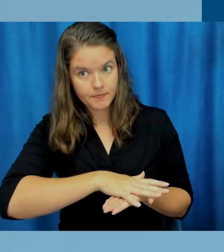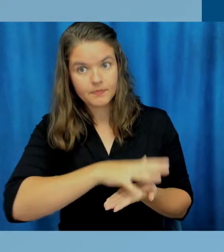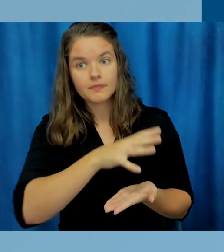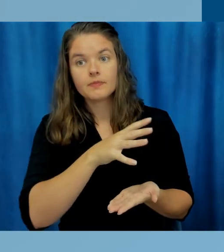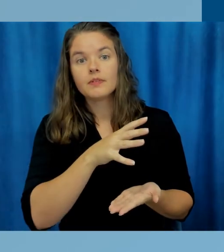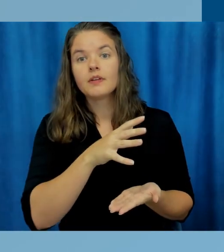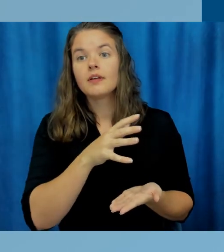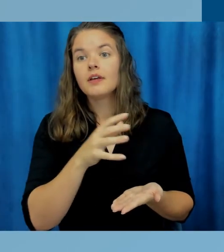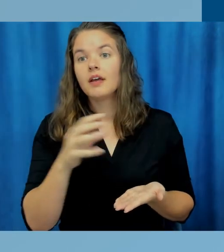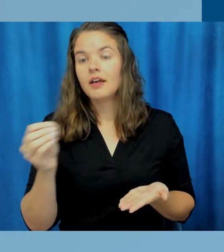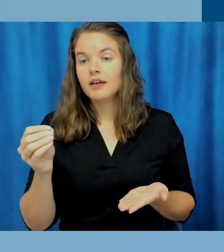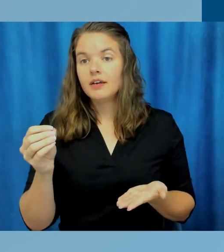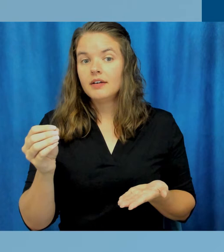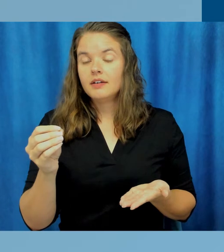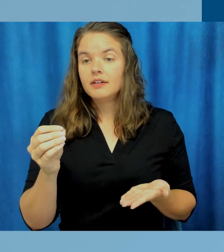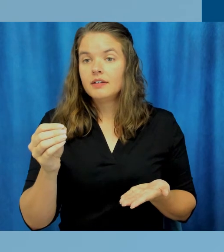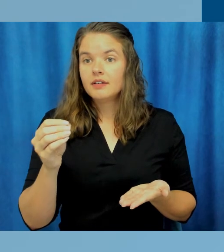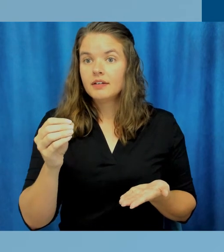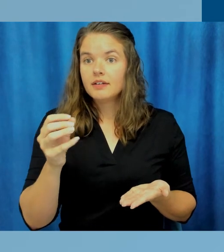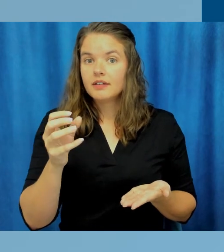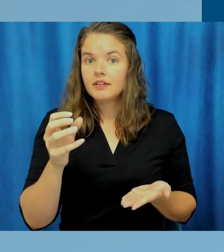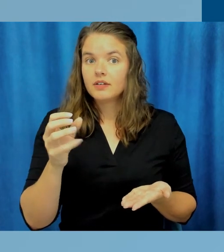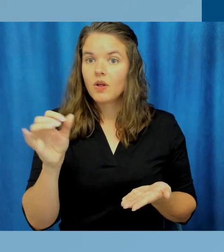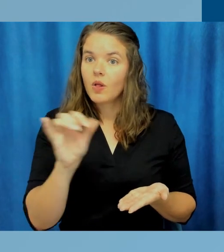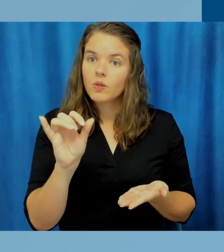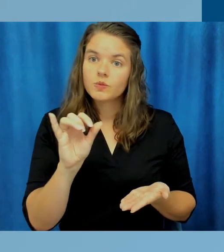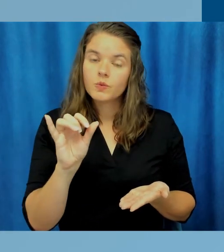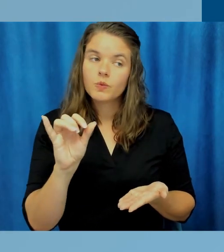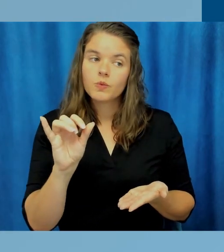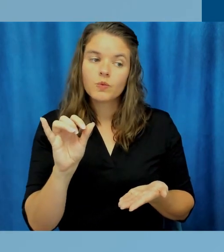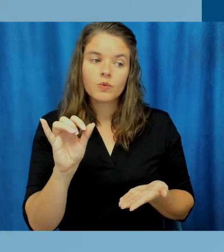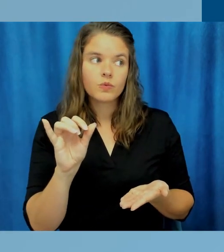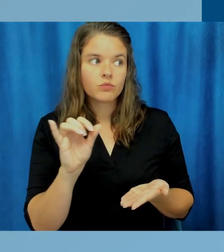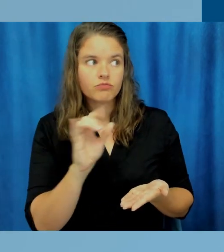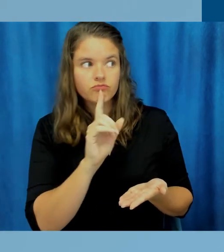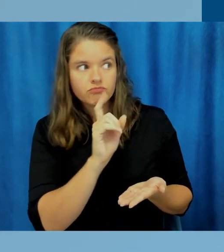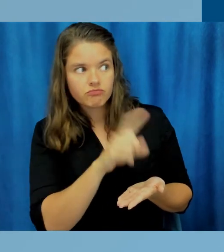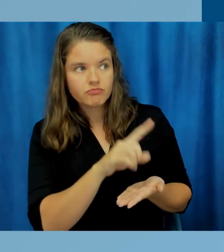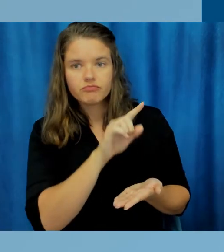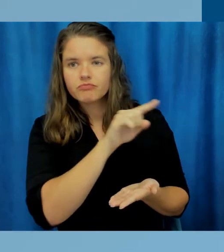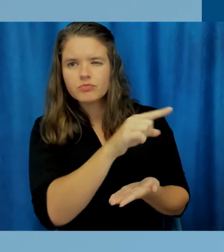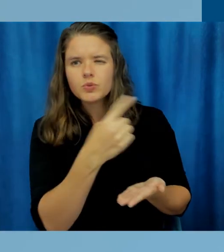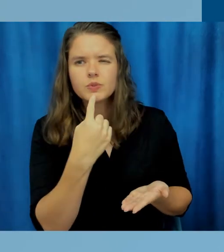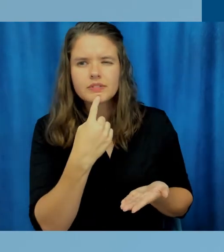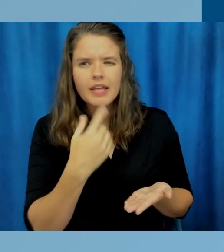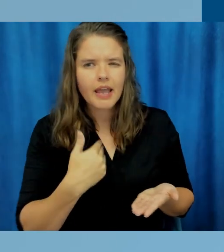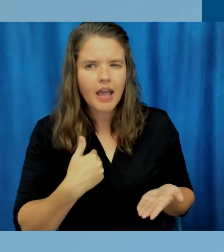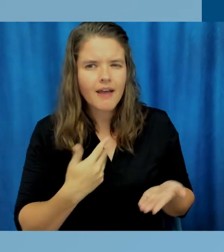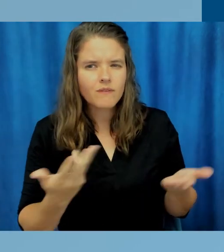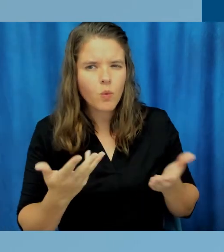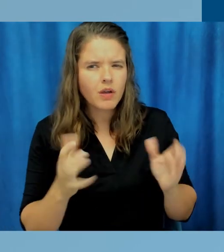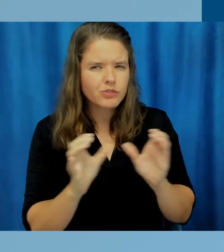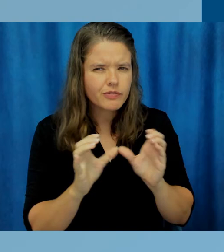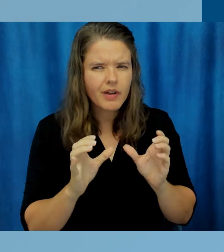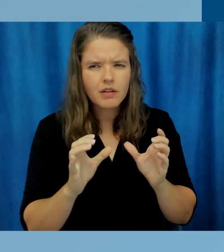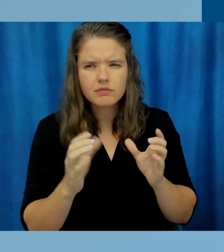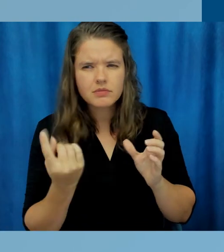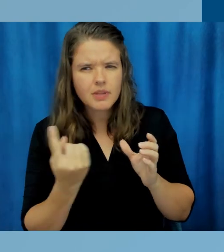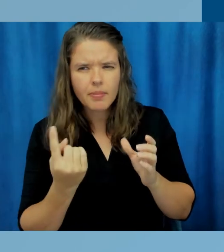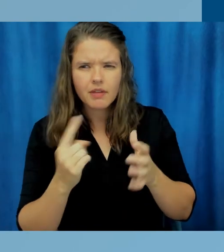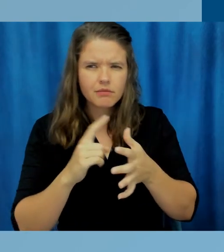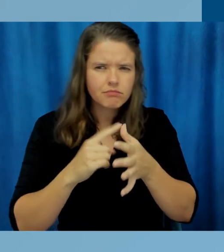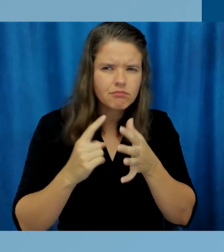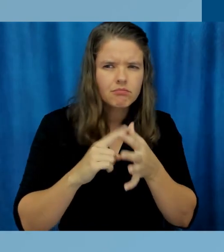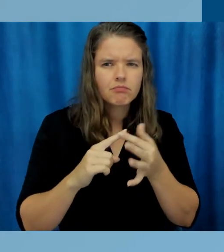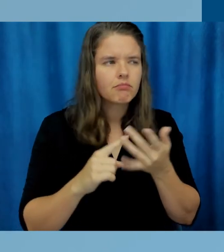and make sure you get their credentials that they say they have. You can then reach out